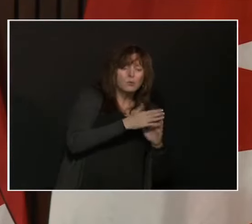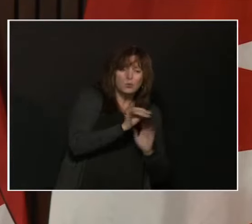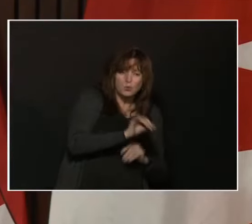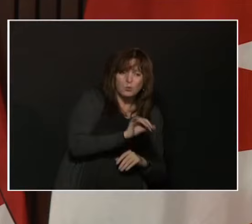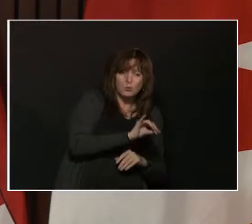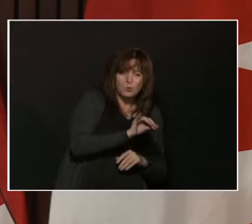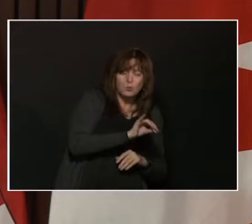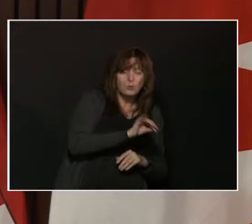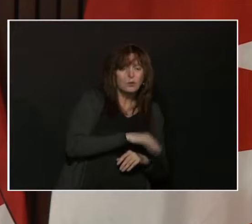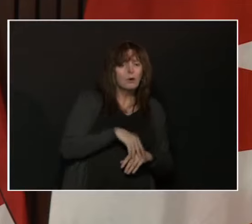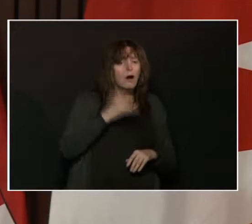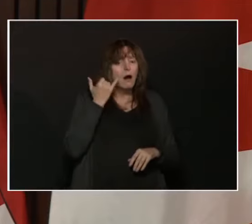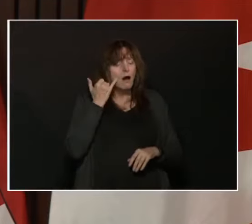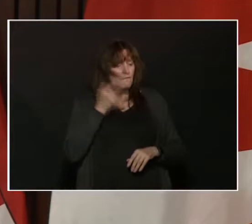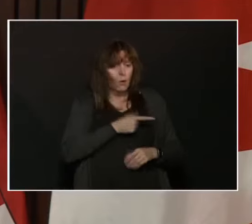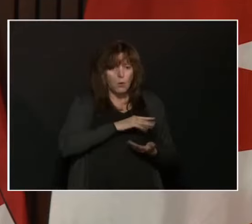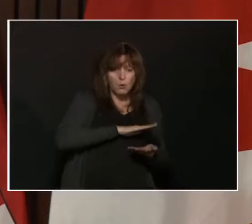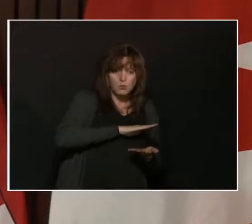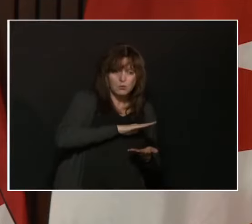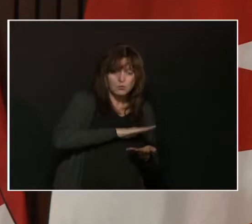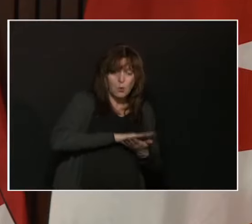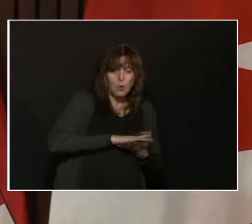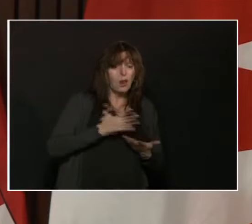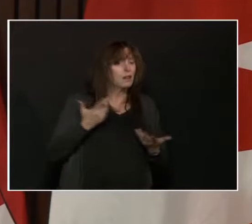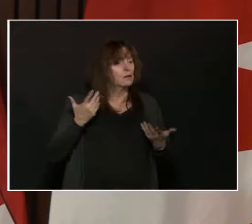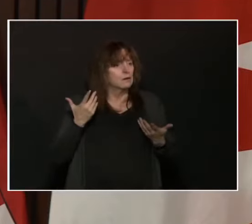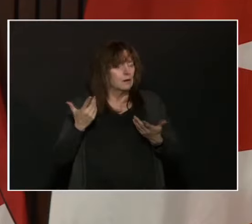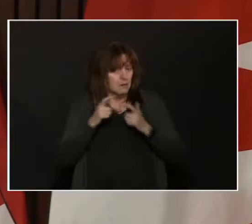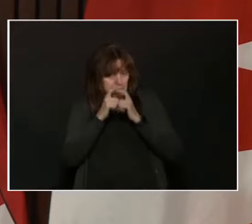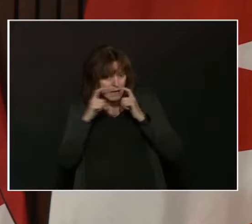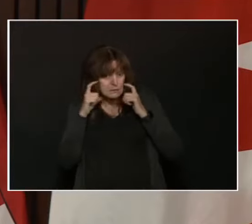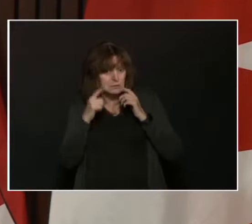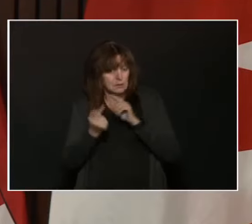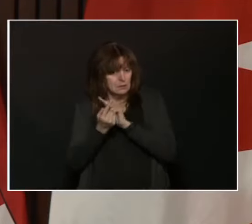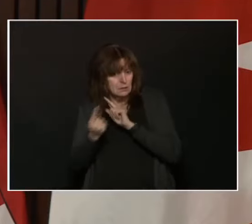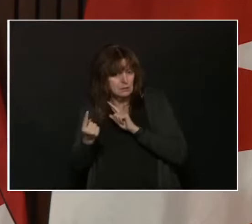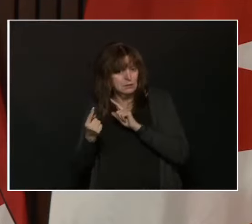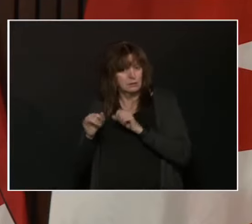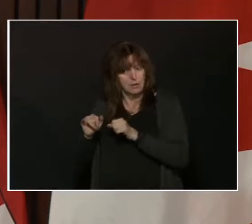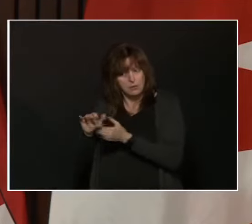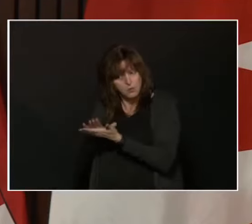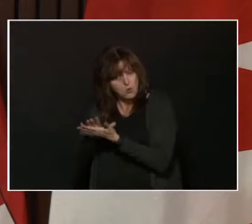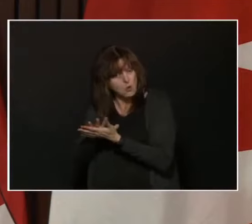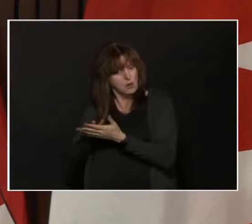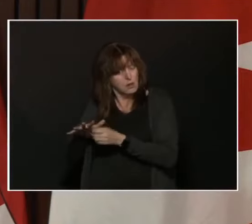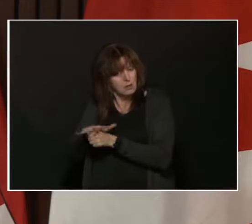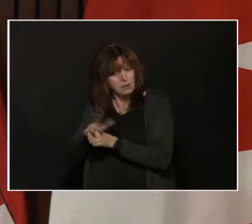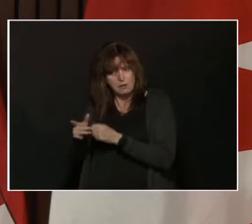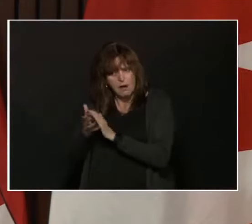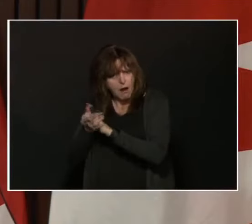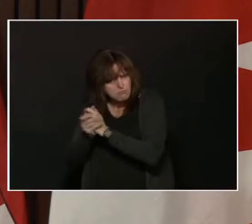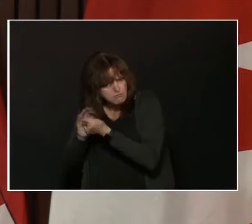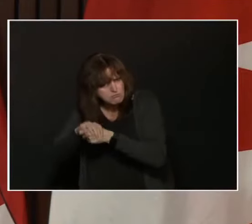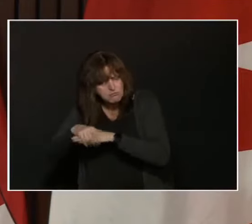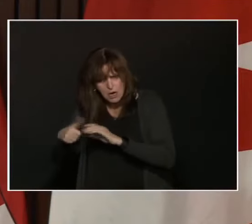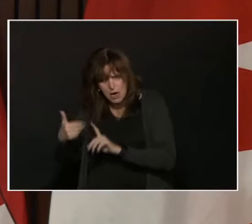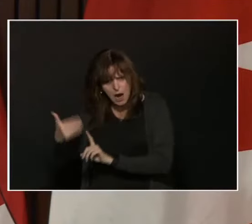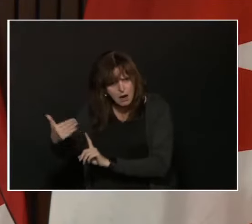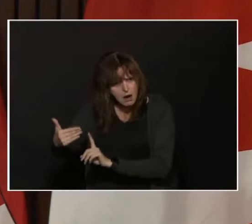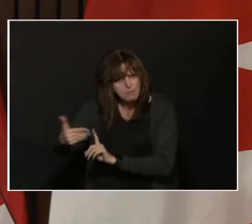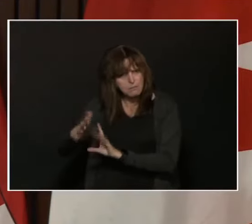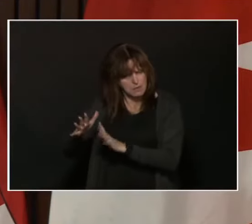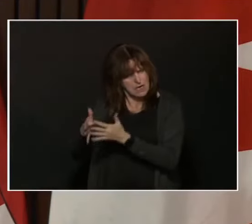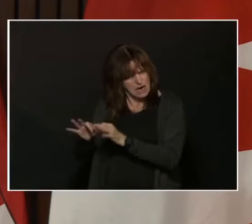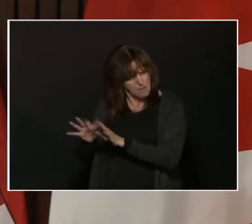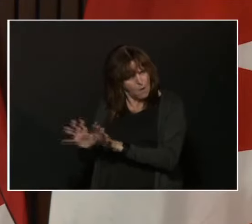school, of physical distancing in school, of really strong hand hygiene in school, I think those are critical enablers